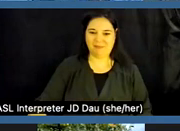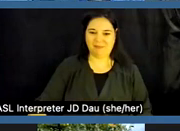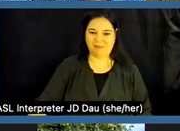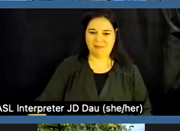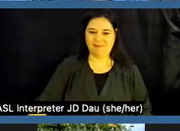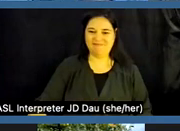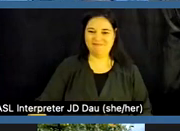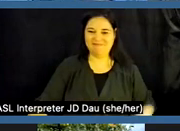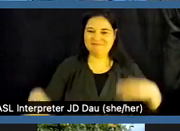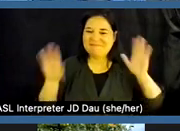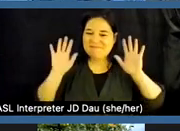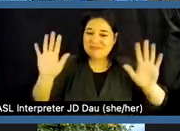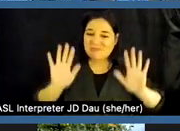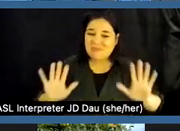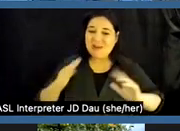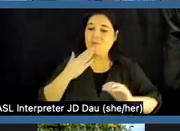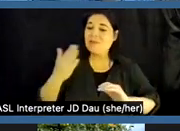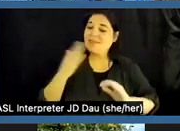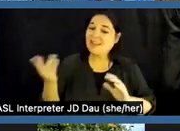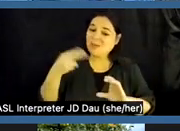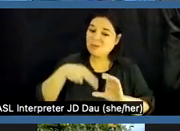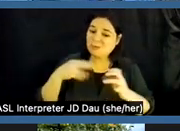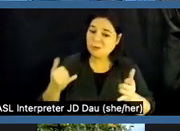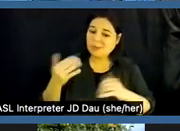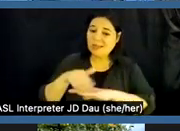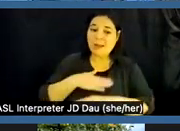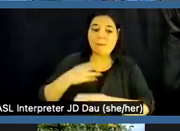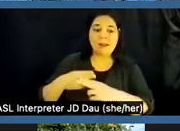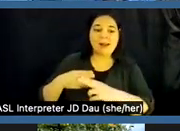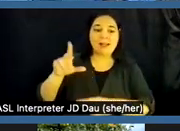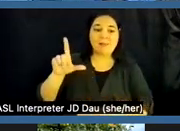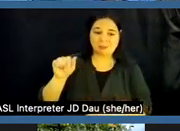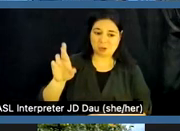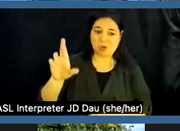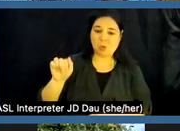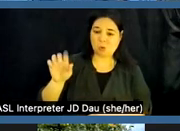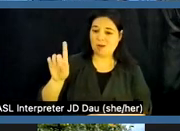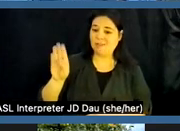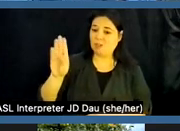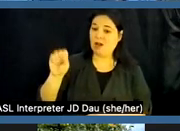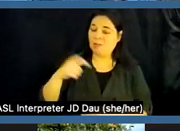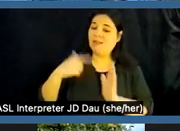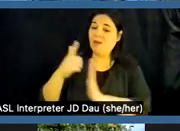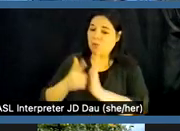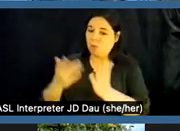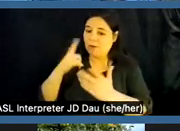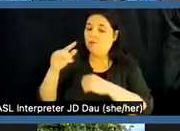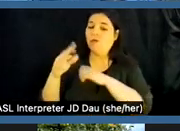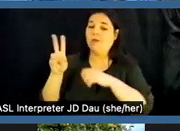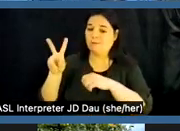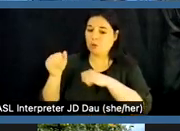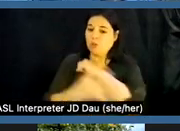Great. Thank you all for being here and welcome. My name is Laura Dobbs, and I'm an attorney here at the Virginia Poverty Law Center.